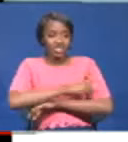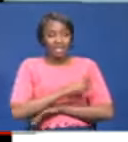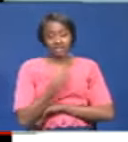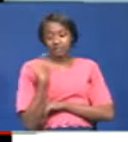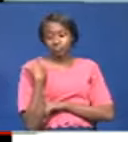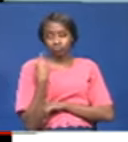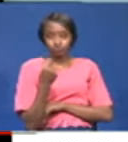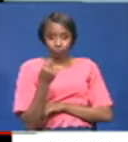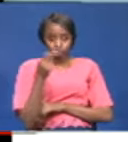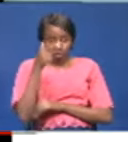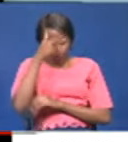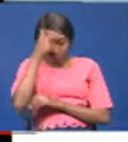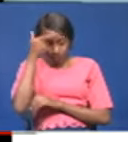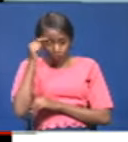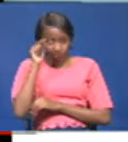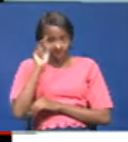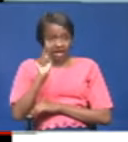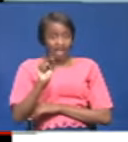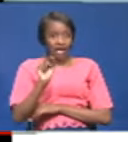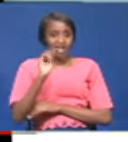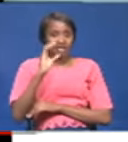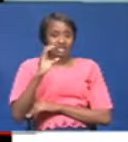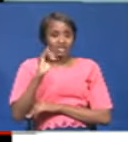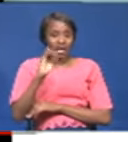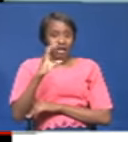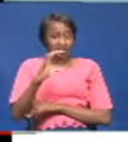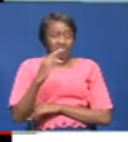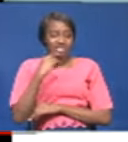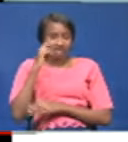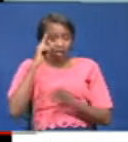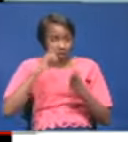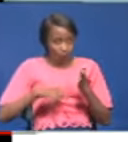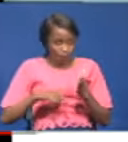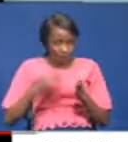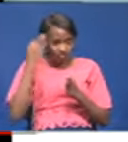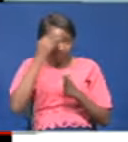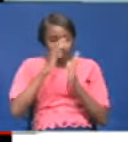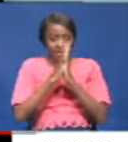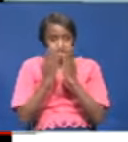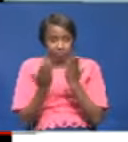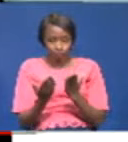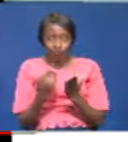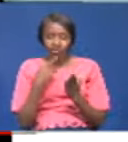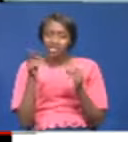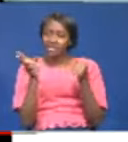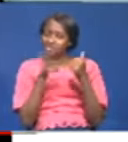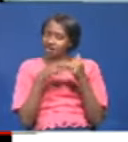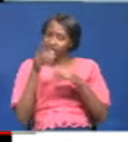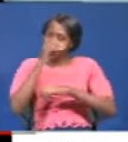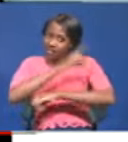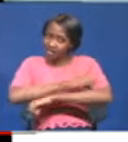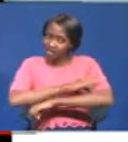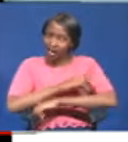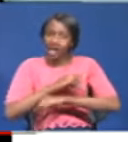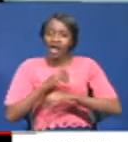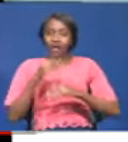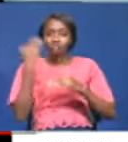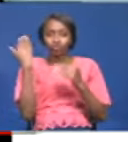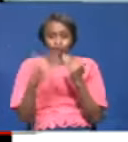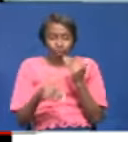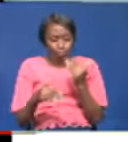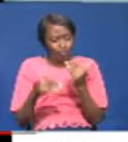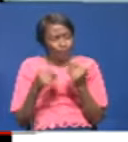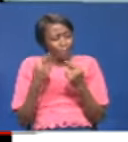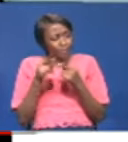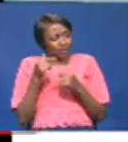commission, threatened to recommend a suspension of Facebook in Kenya and gave a 7-day ultimatum. You know, I just want to understand a bit